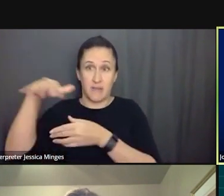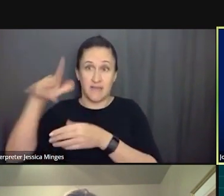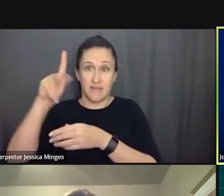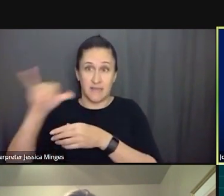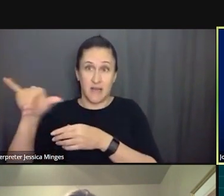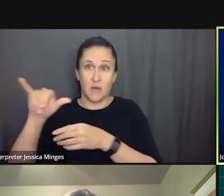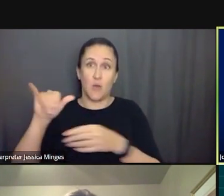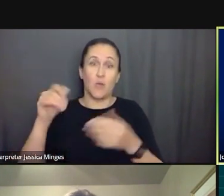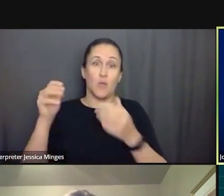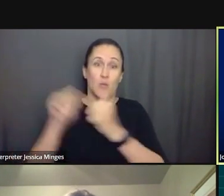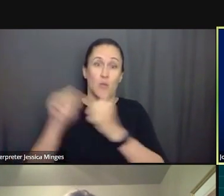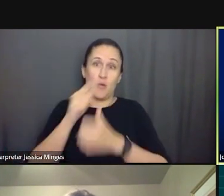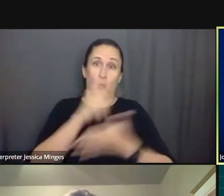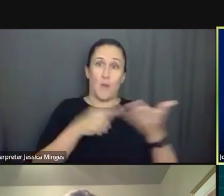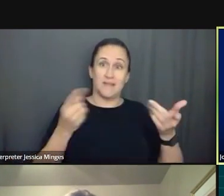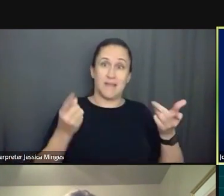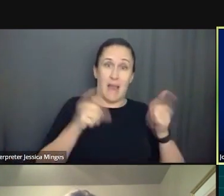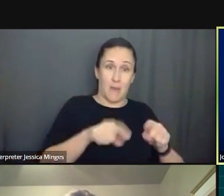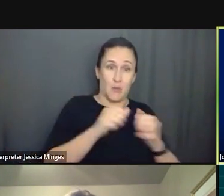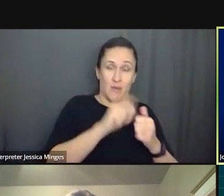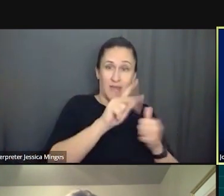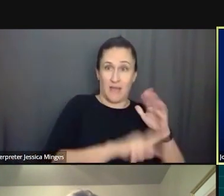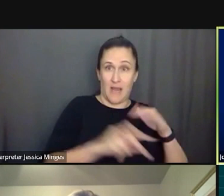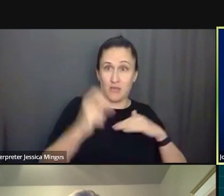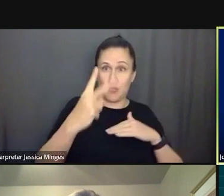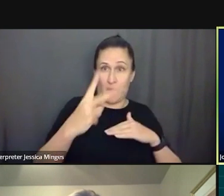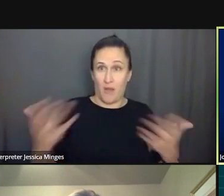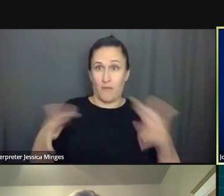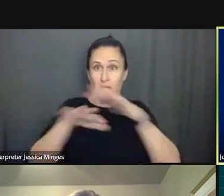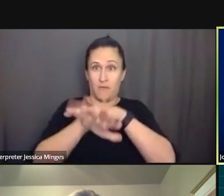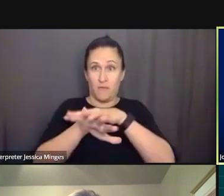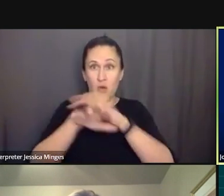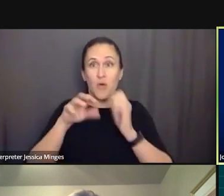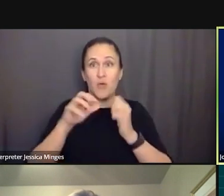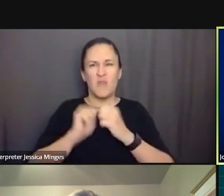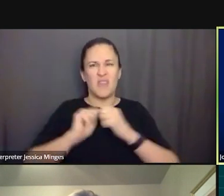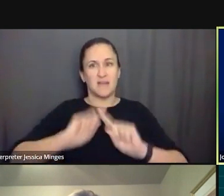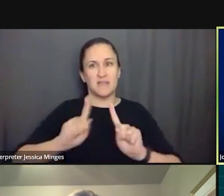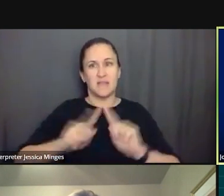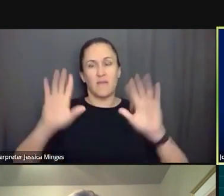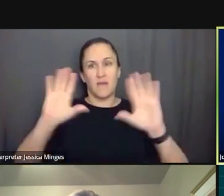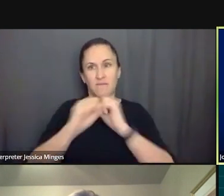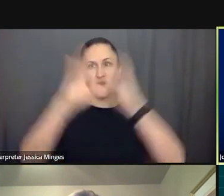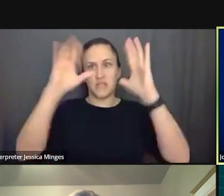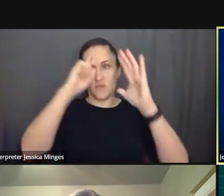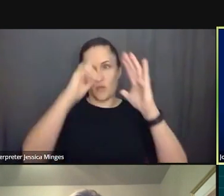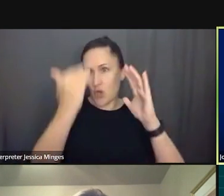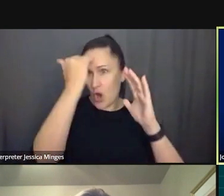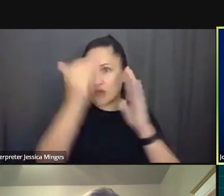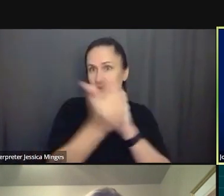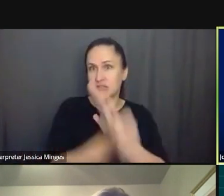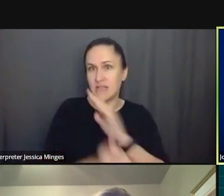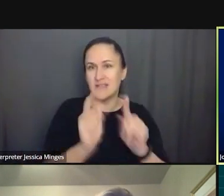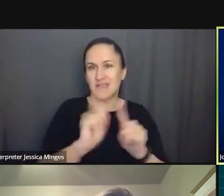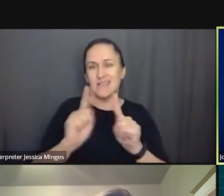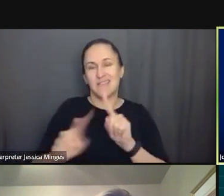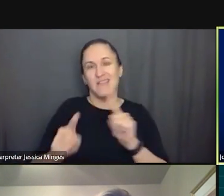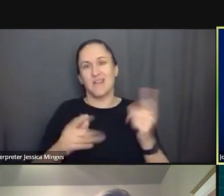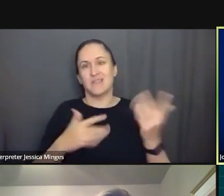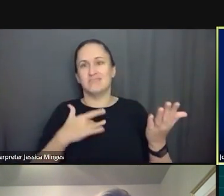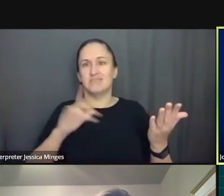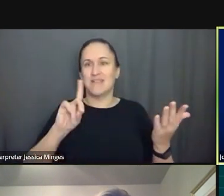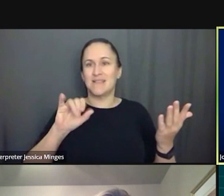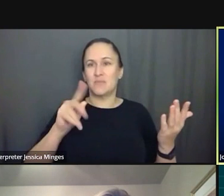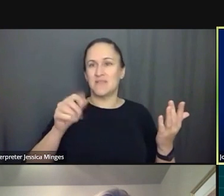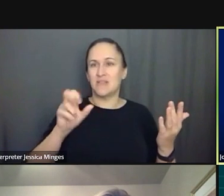in the K-12 space around the different visions for the knowledge, skills, and dispositions, and their various guiding documents